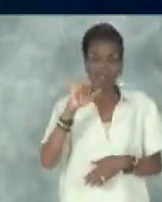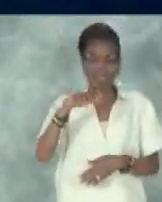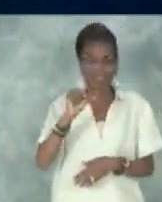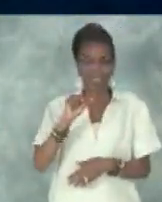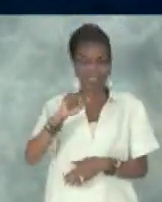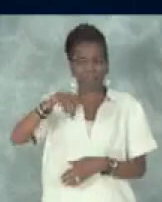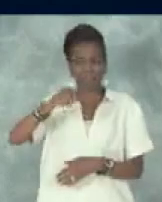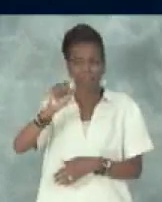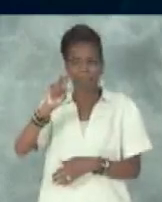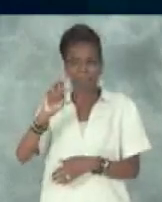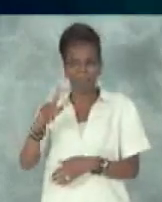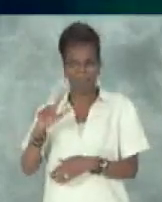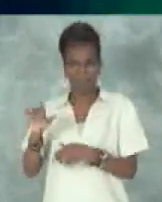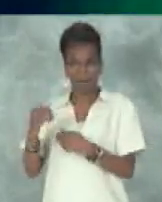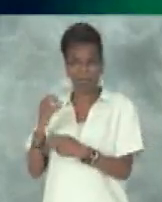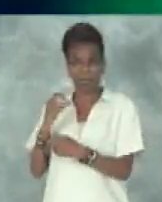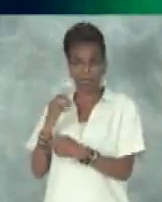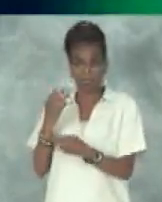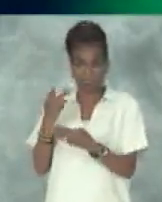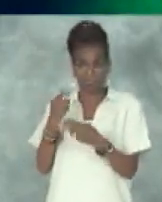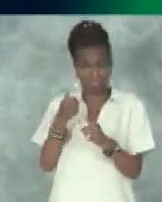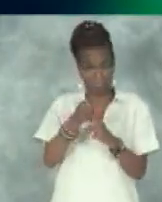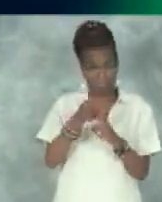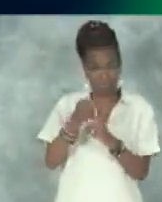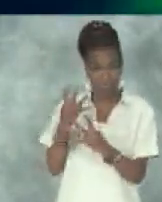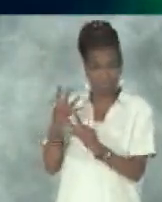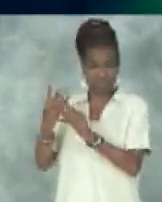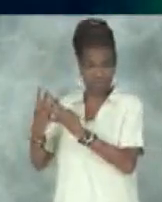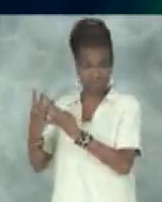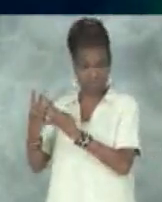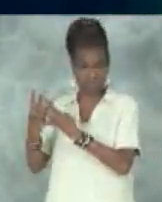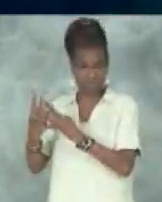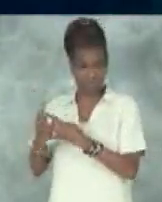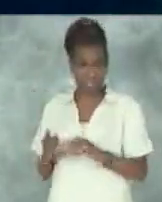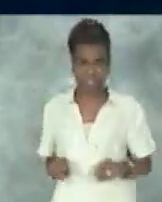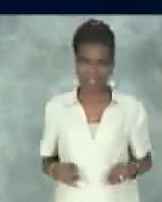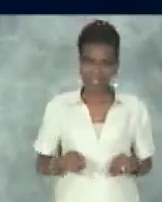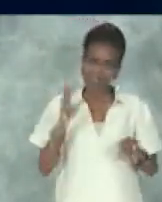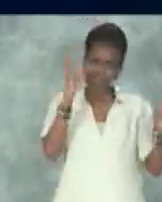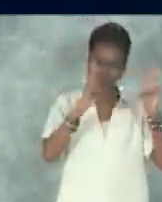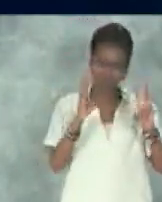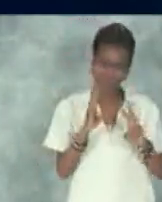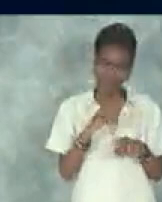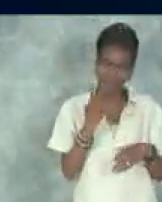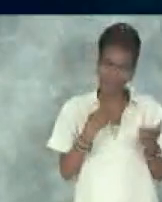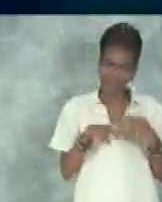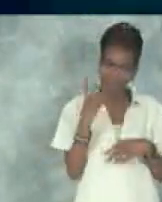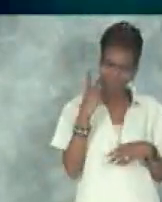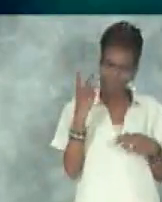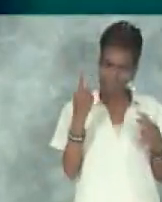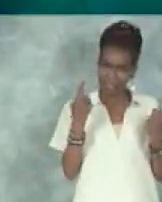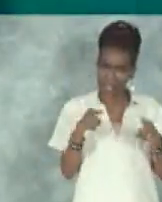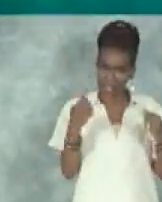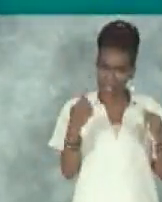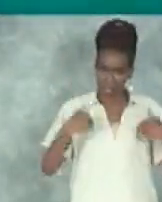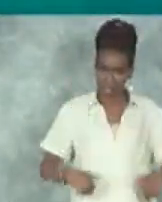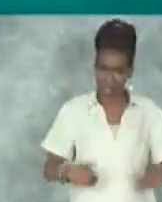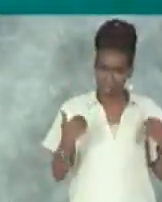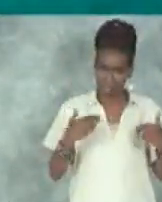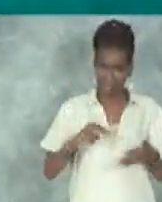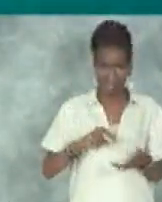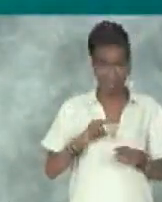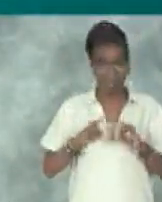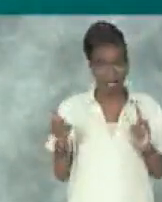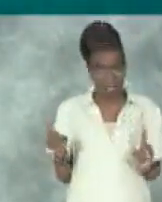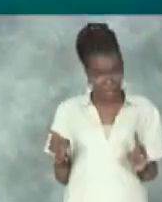them from continuing to be faithful. He says, don't worry about what you see going on in me. Don't worry about what seems to